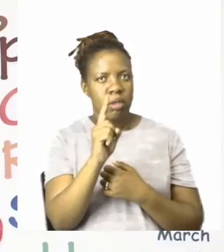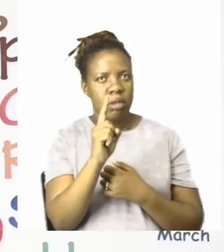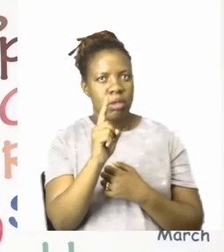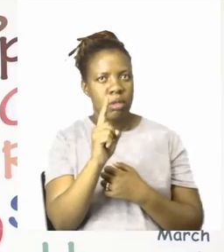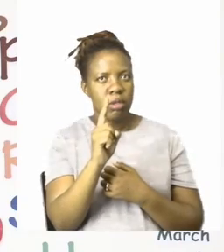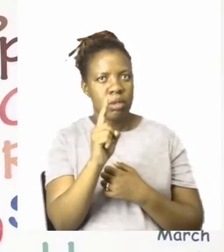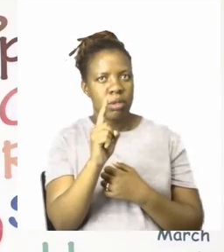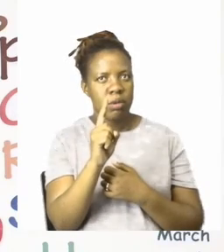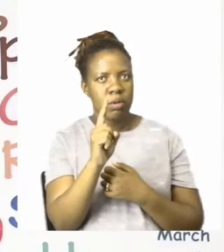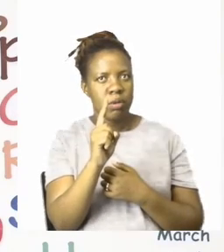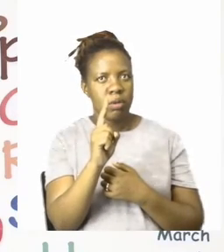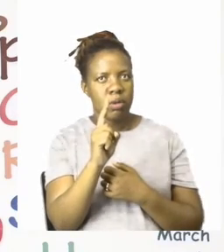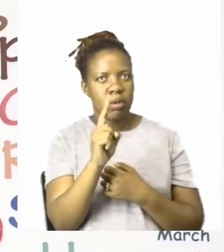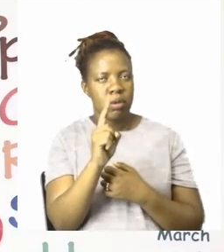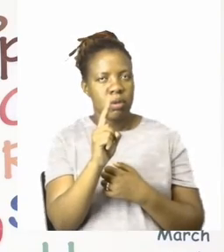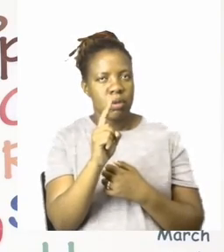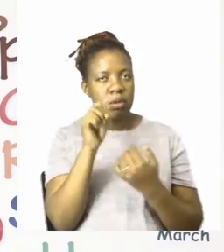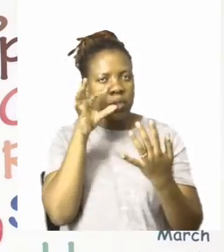doing the